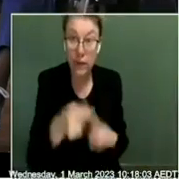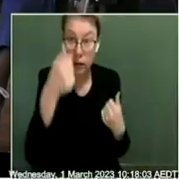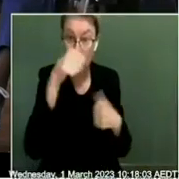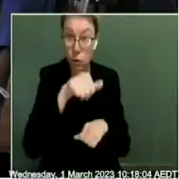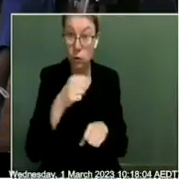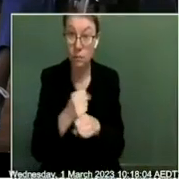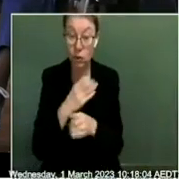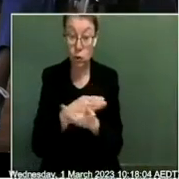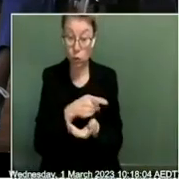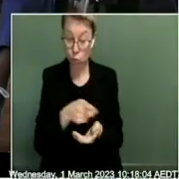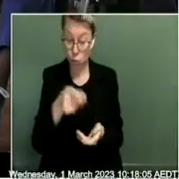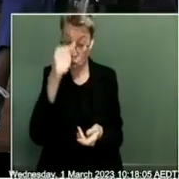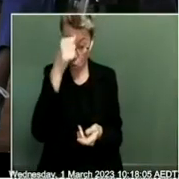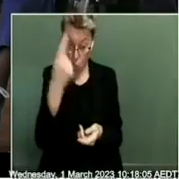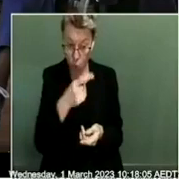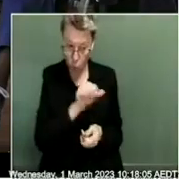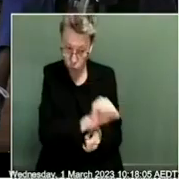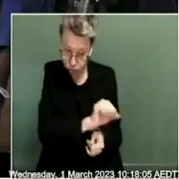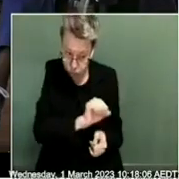country.